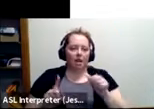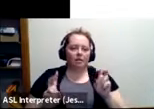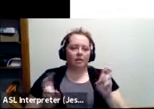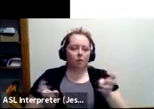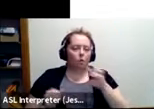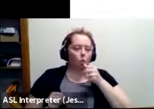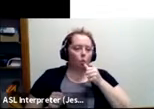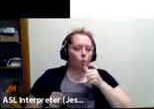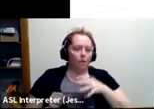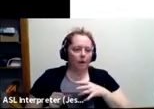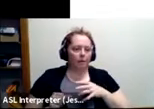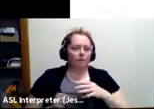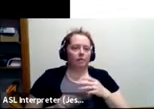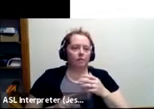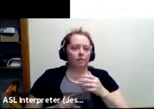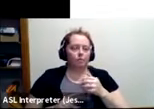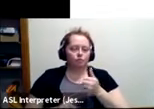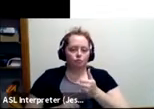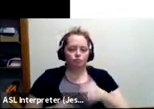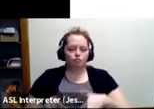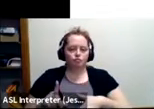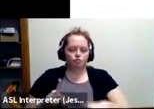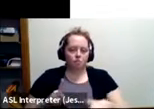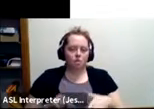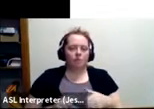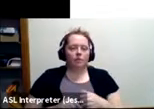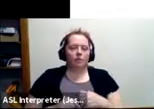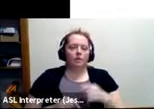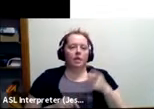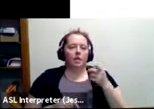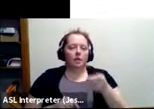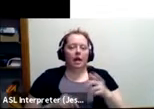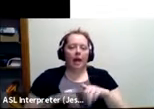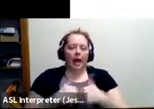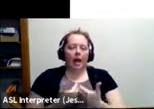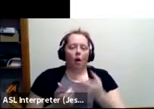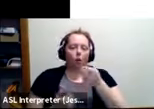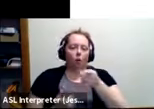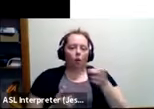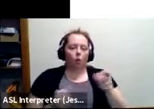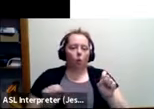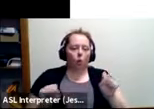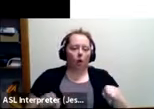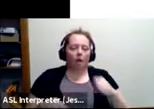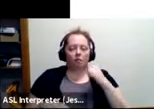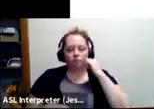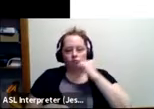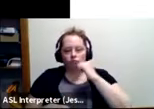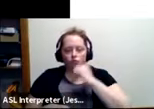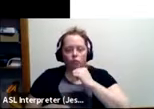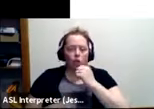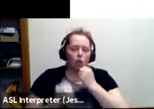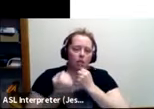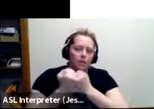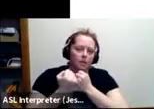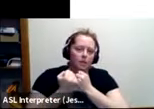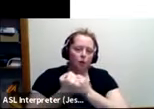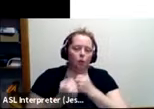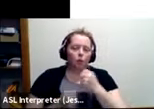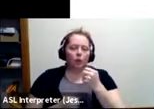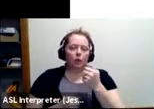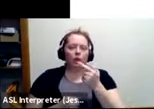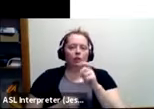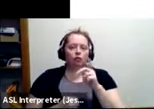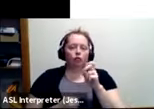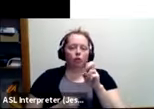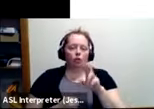And here are just some everyday ways that you can support gender diversity. The same way as you would when you introduce